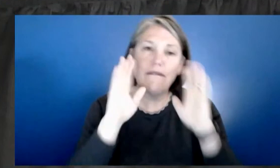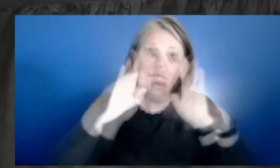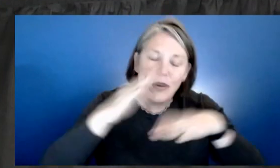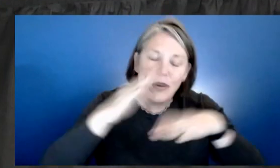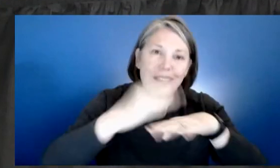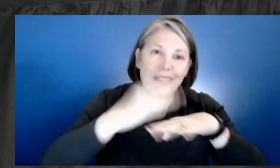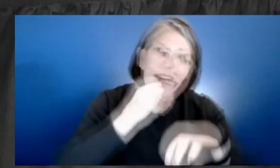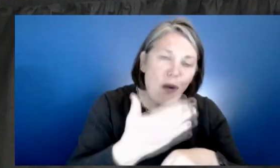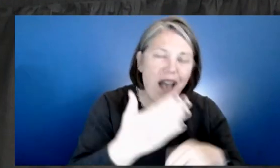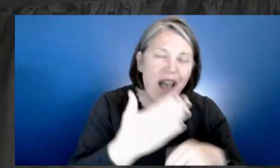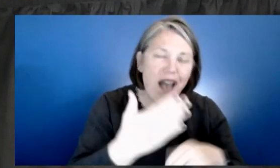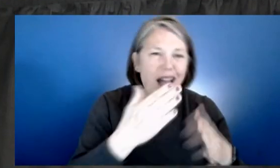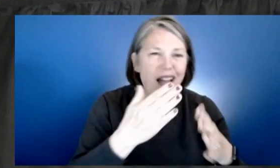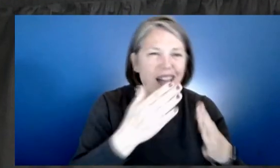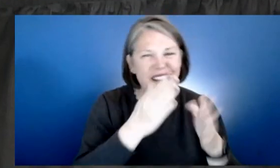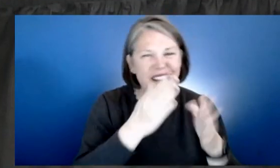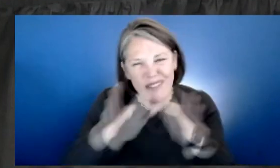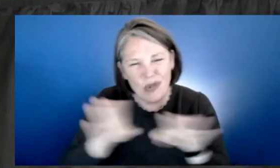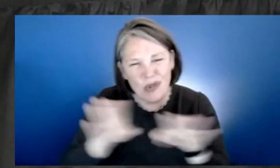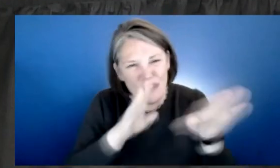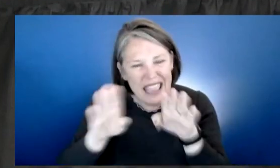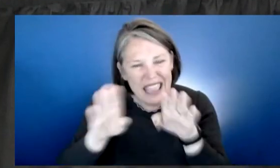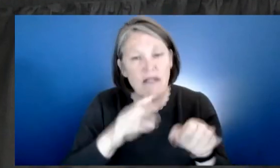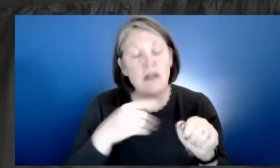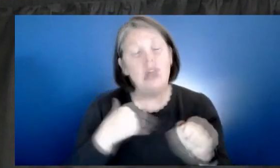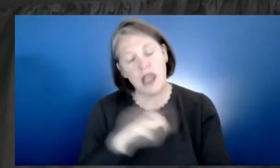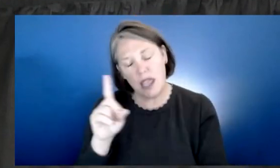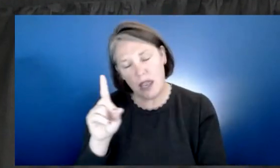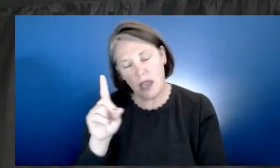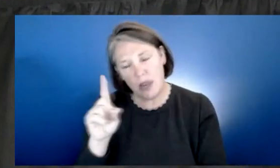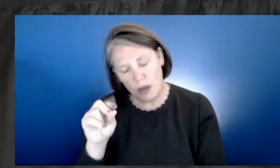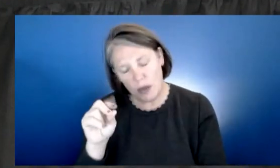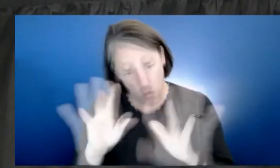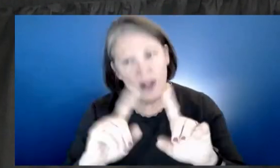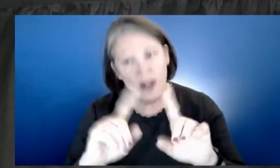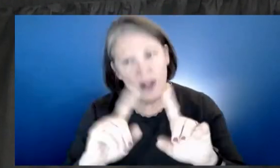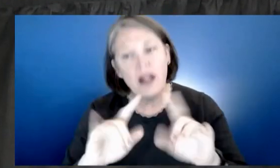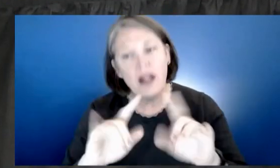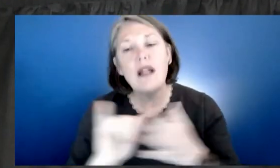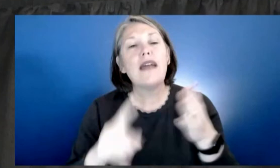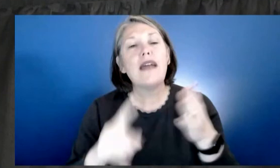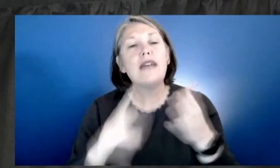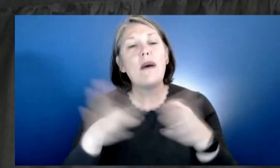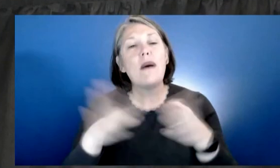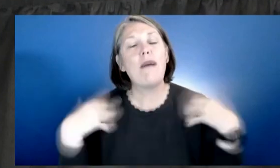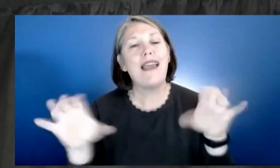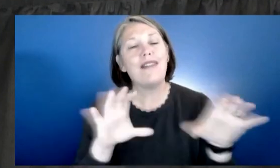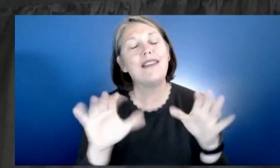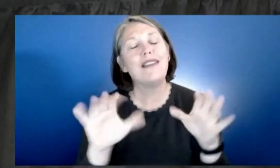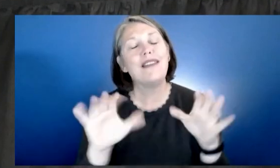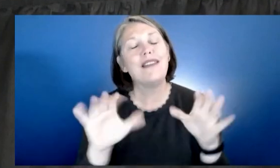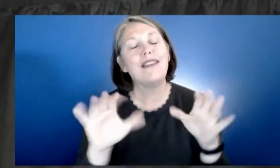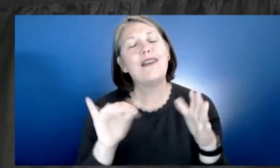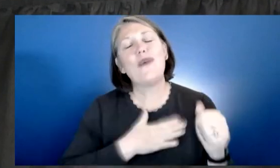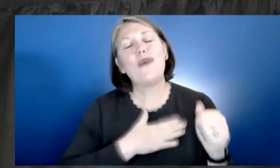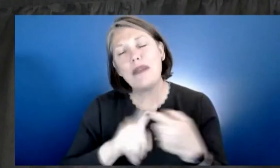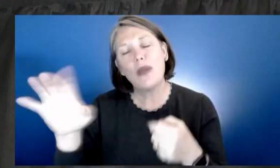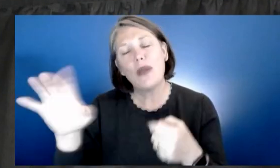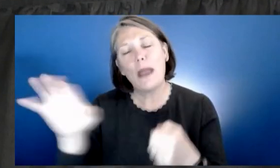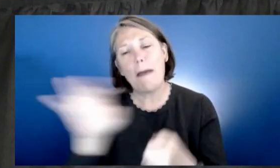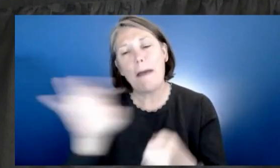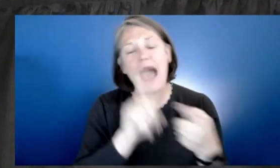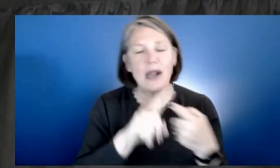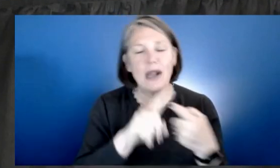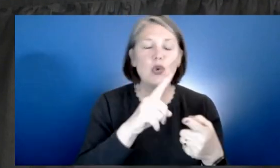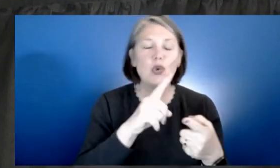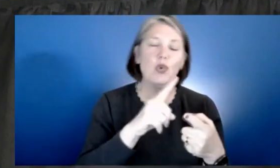kind of individual behaviors? And we do. This is what public health does. So I'm glad to see us being able to get back to the building blocks